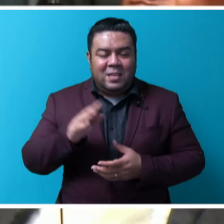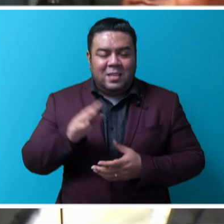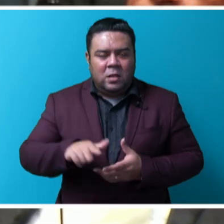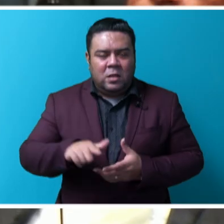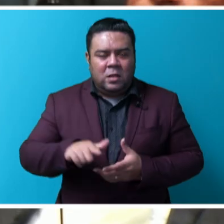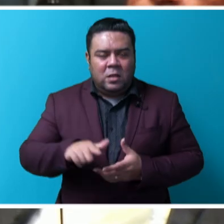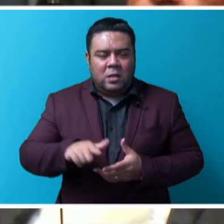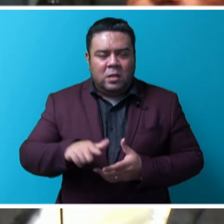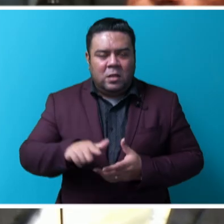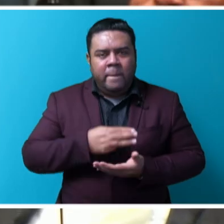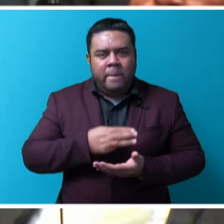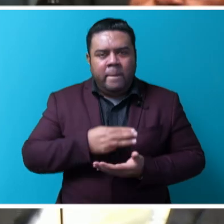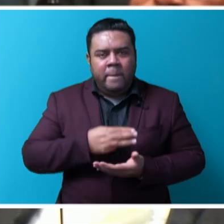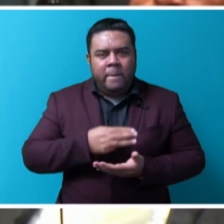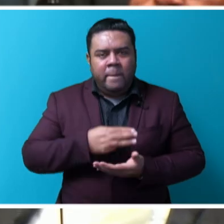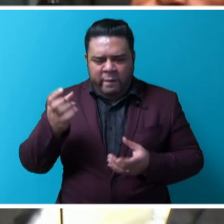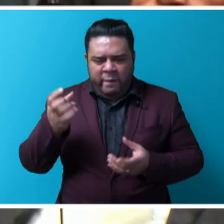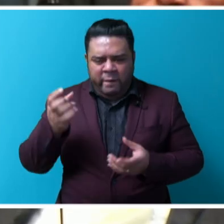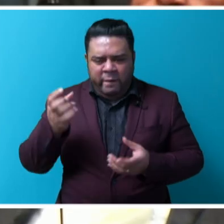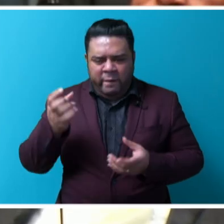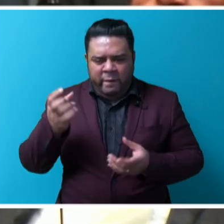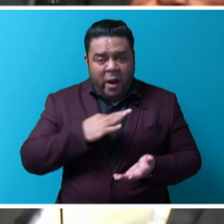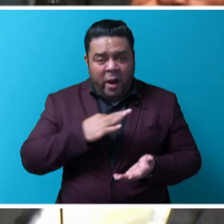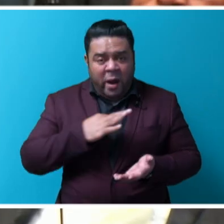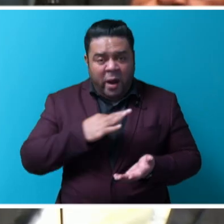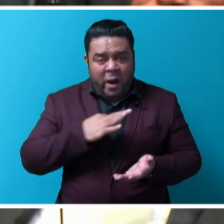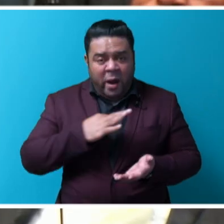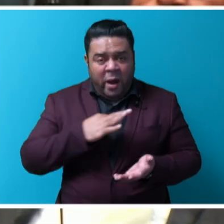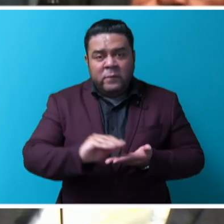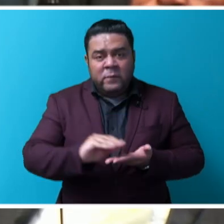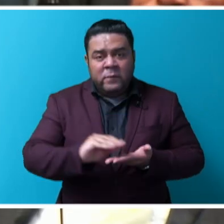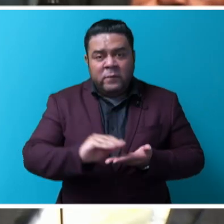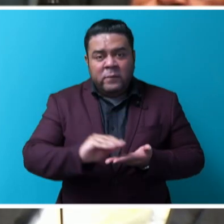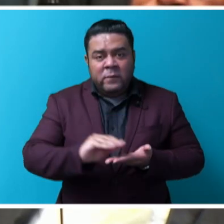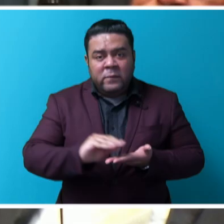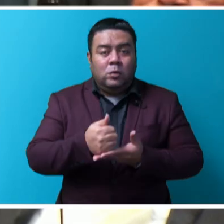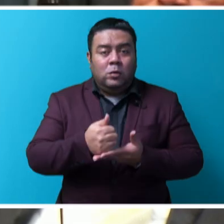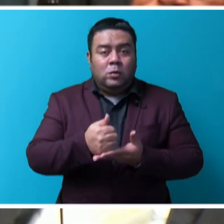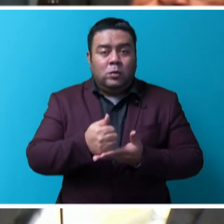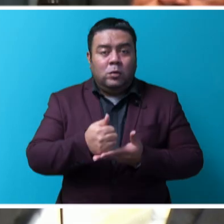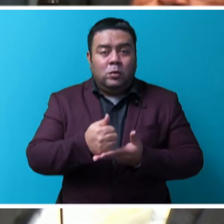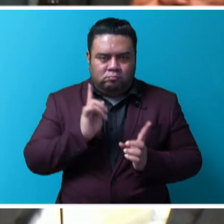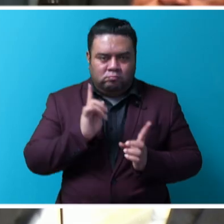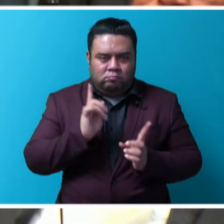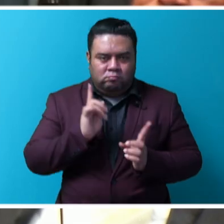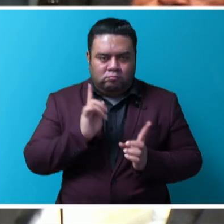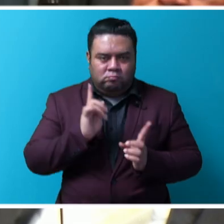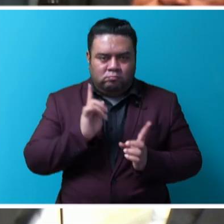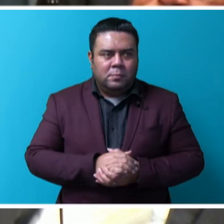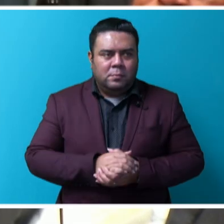are convening, leading, and the benefits of hosting this forum far outweigh the